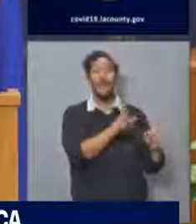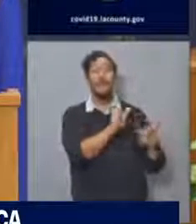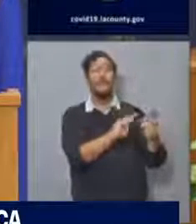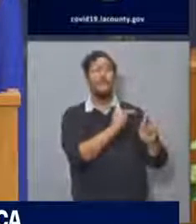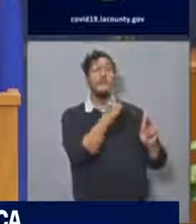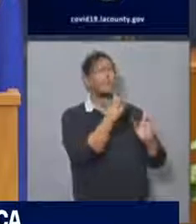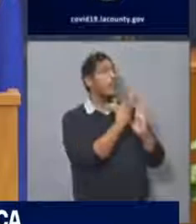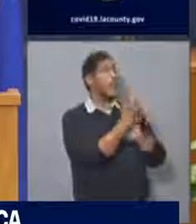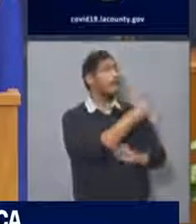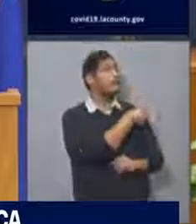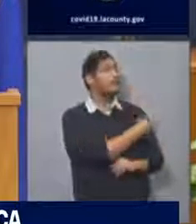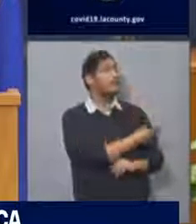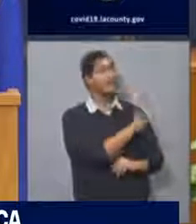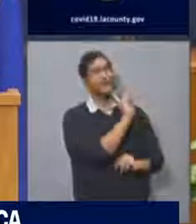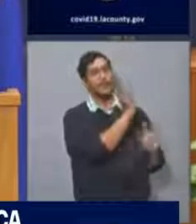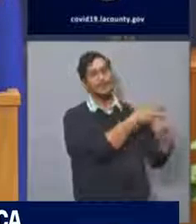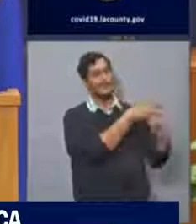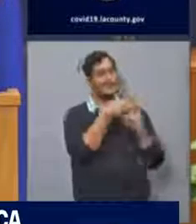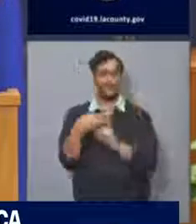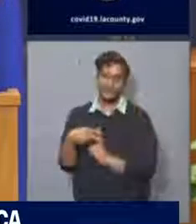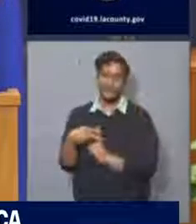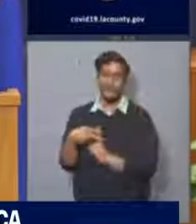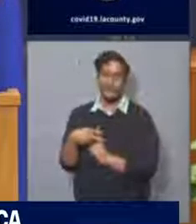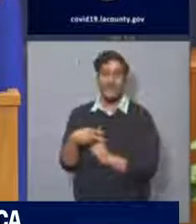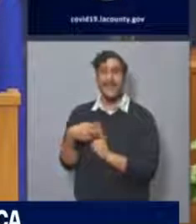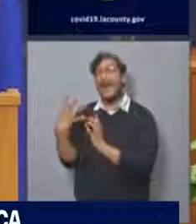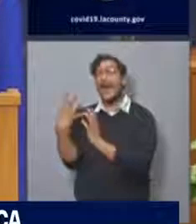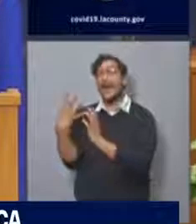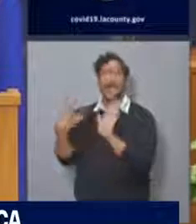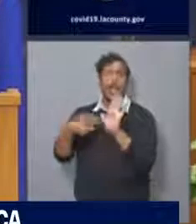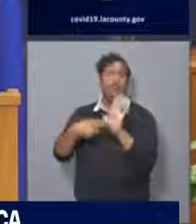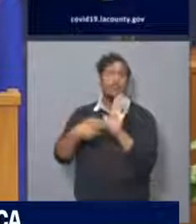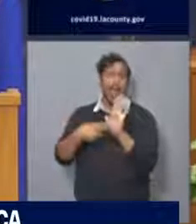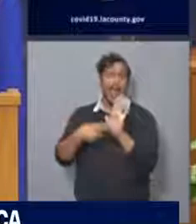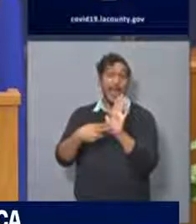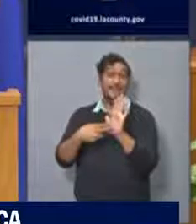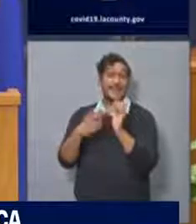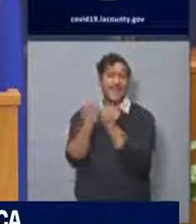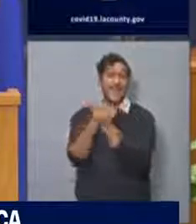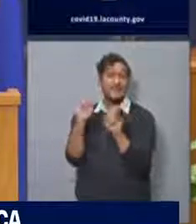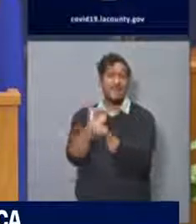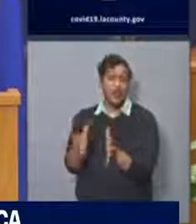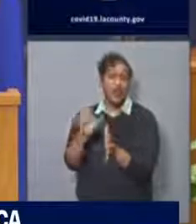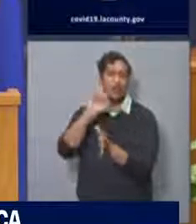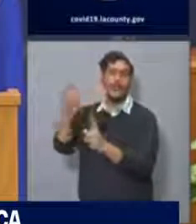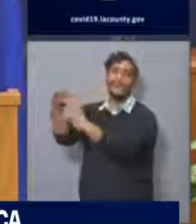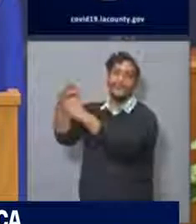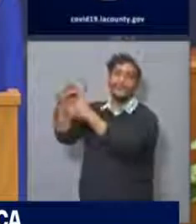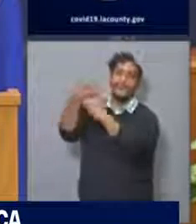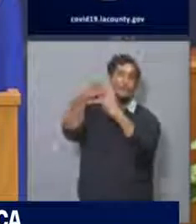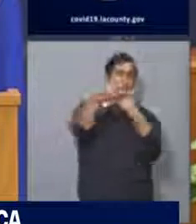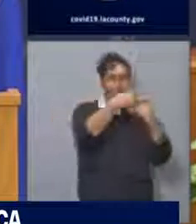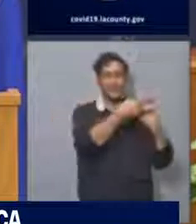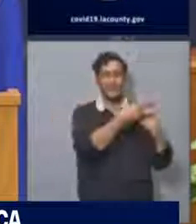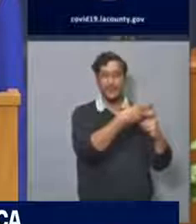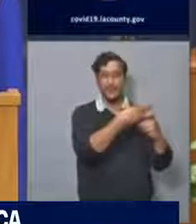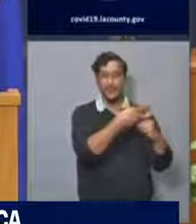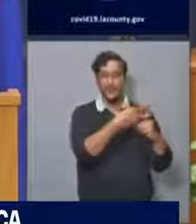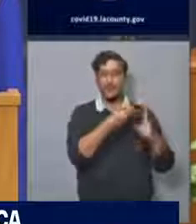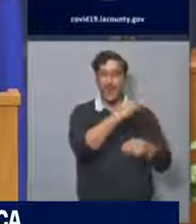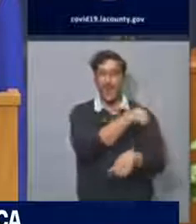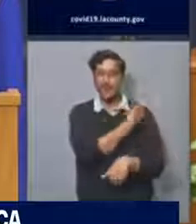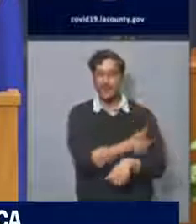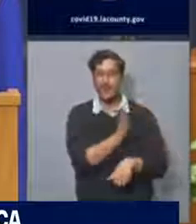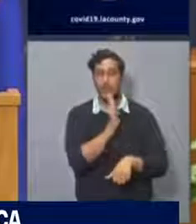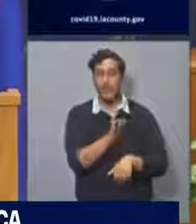inpatient work, bringing on additional staffing through contract or registries. There's a number of steps that hospitals will go through to supplement those staffing